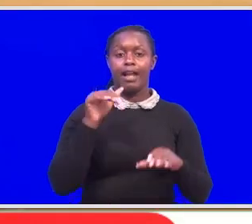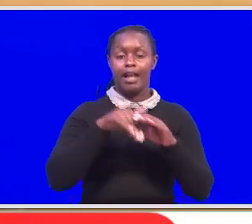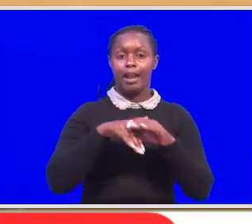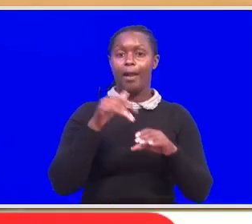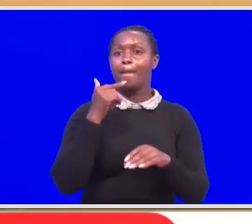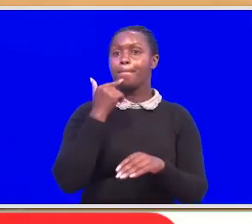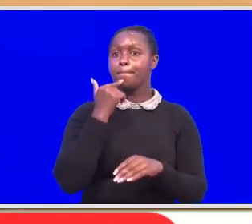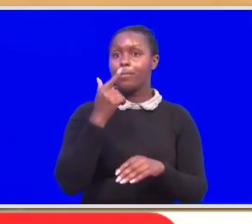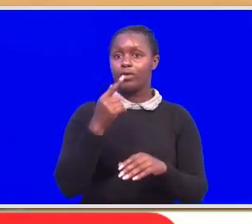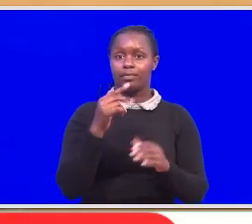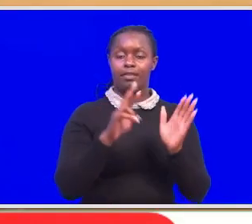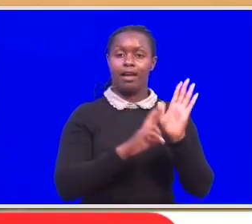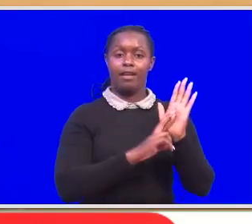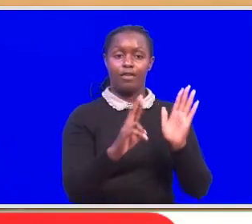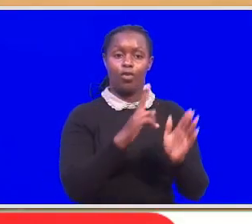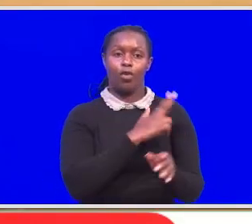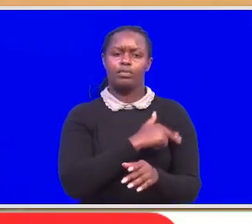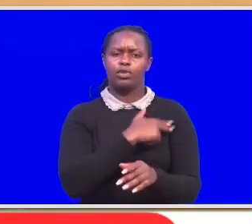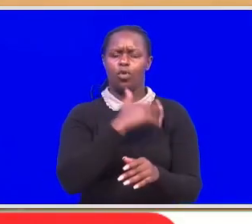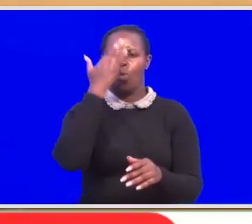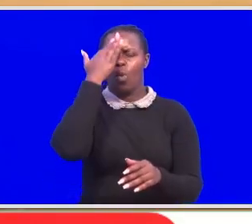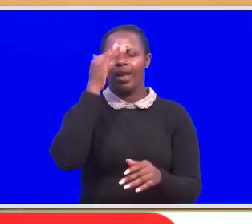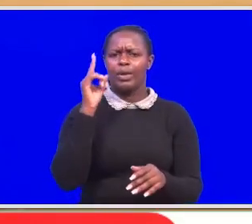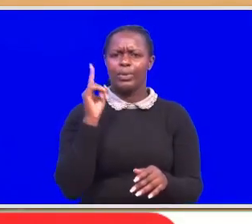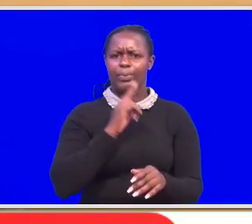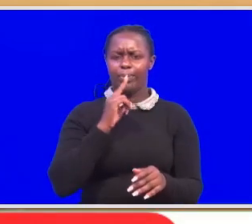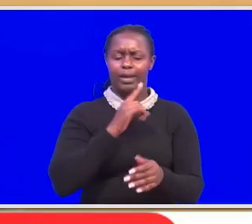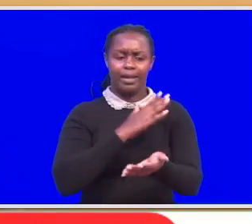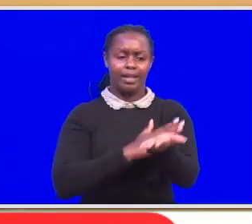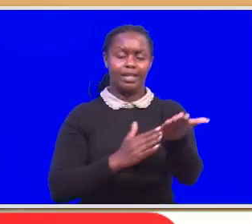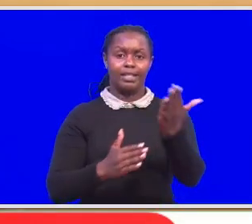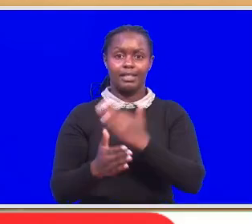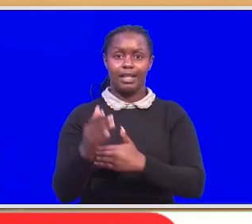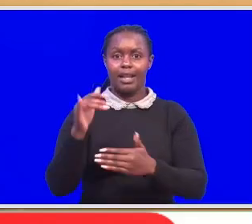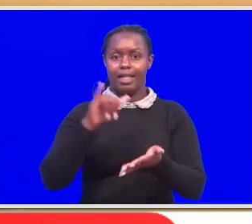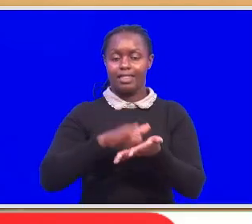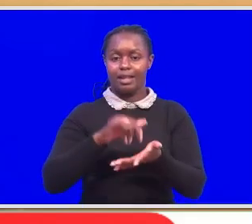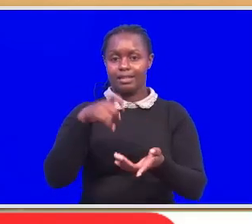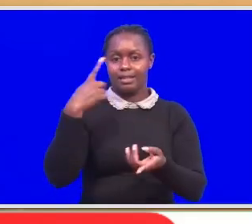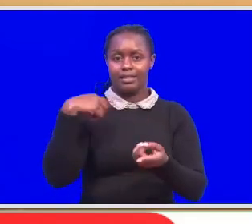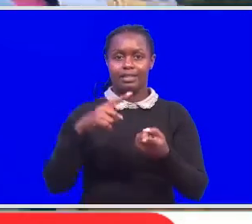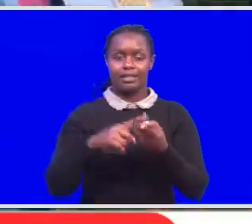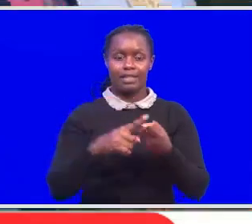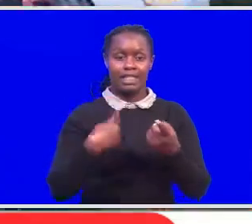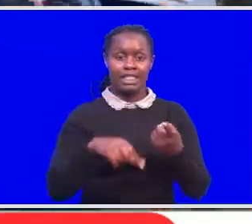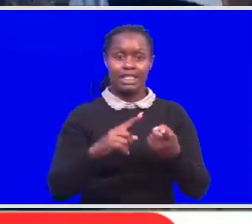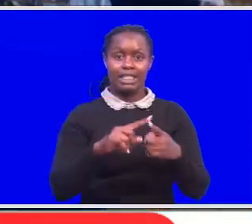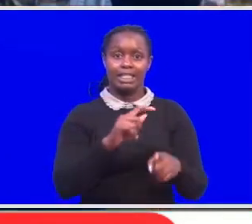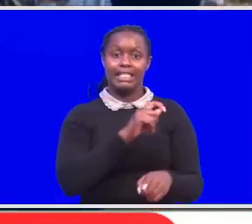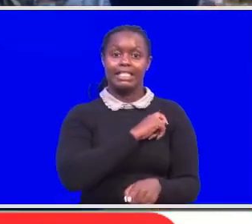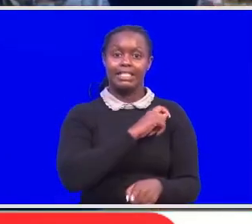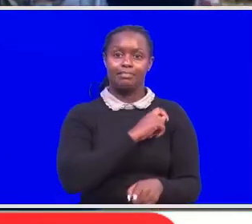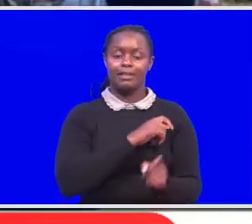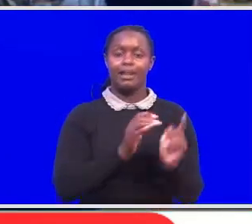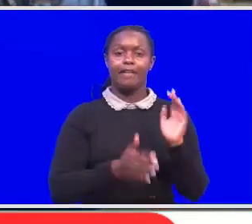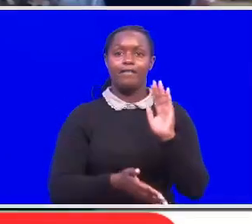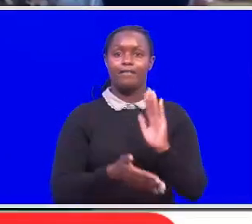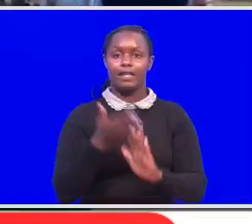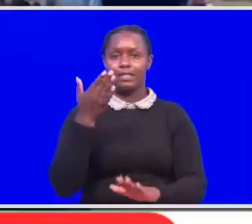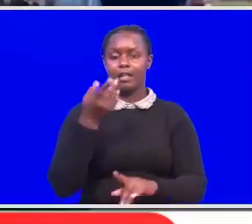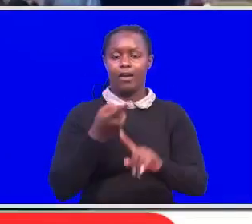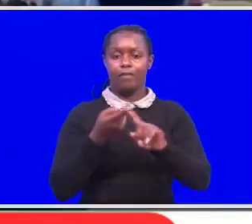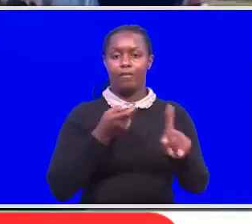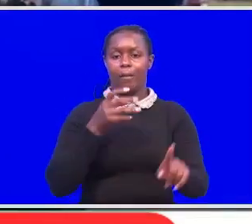because they had severe injuries that needed attention of a higher facility. From Makutano to